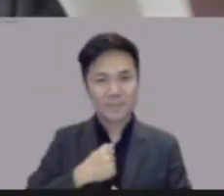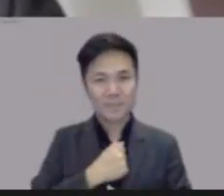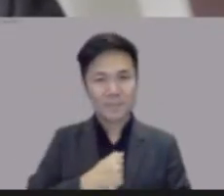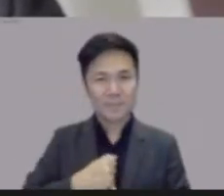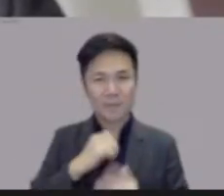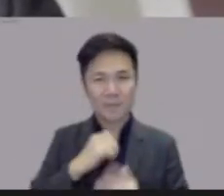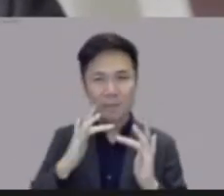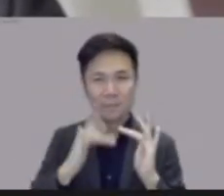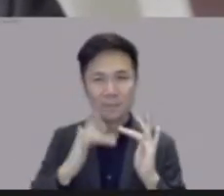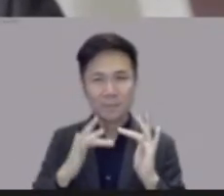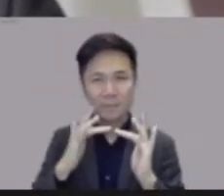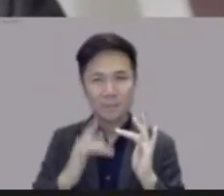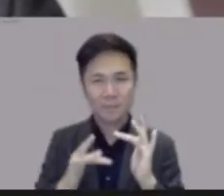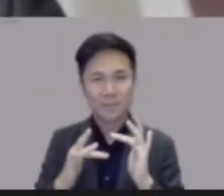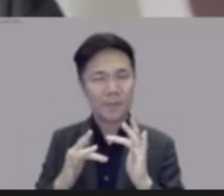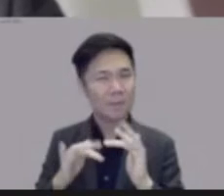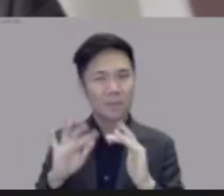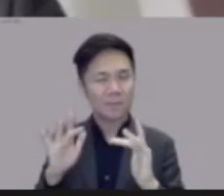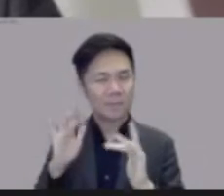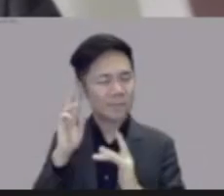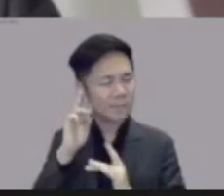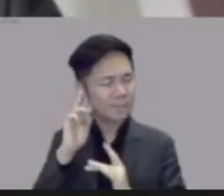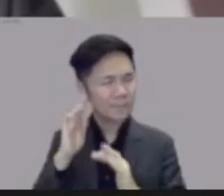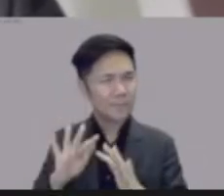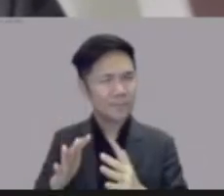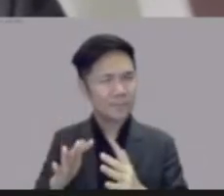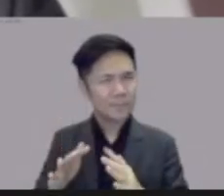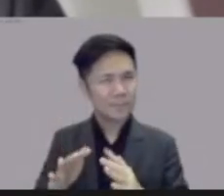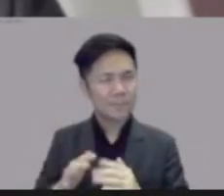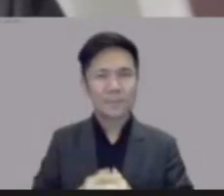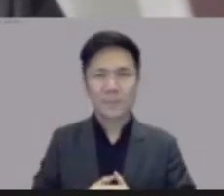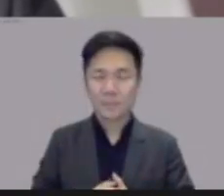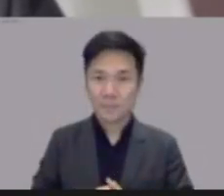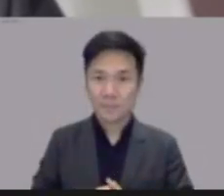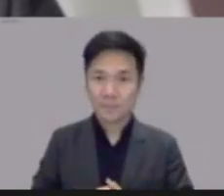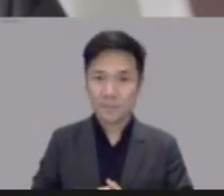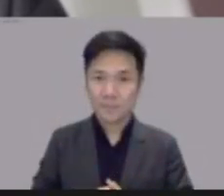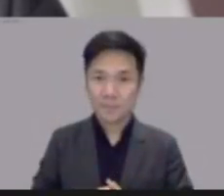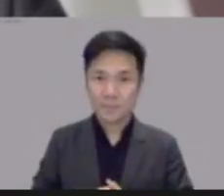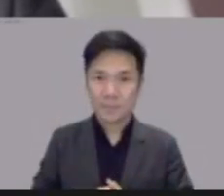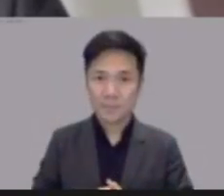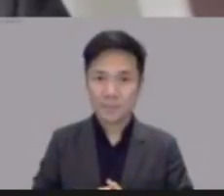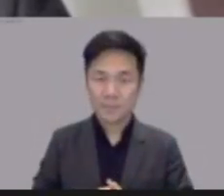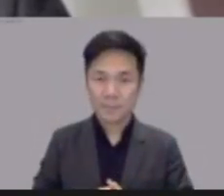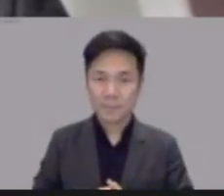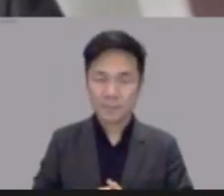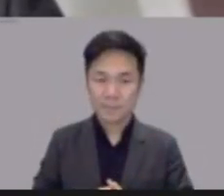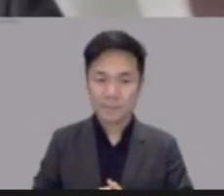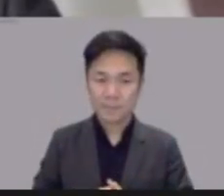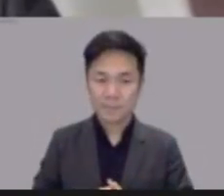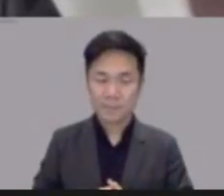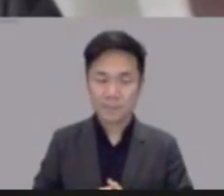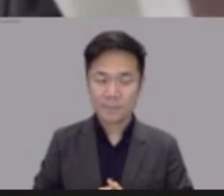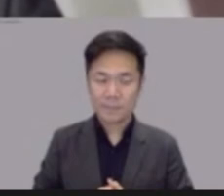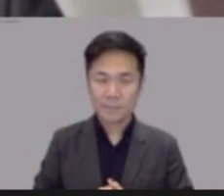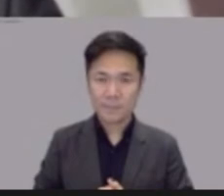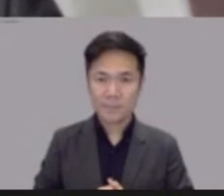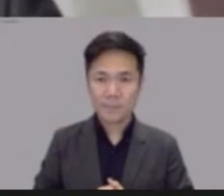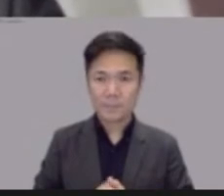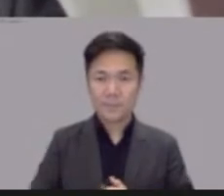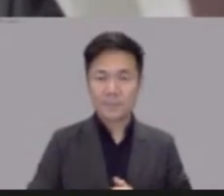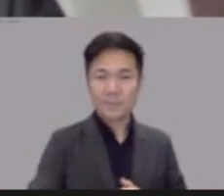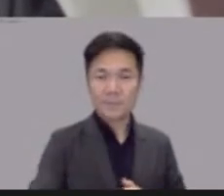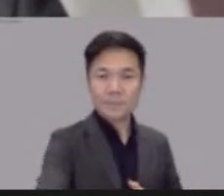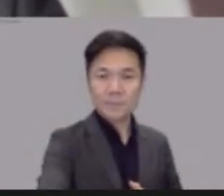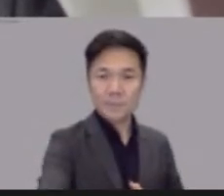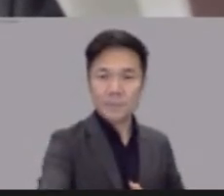backgrounds but are united in their commitment to tackle the planetary crisis as we all know Asia Pacific